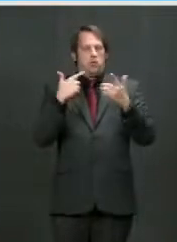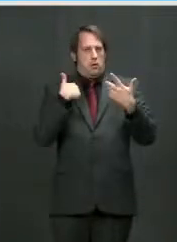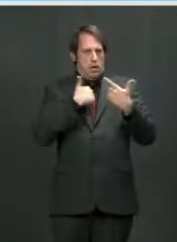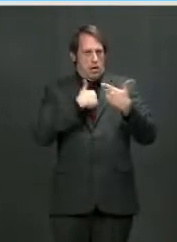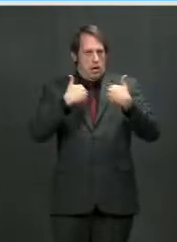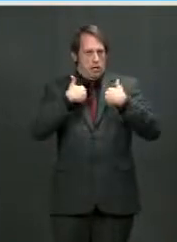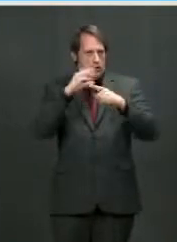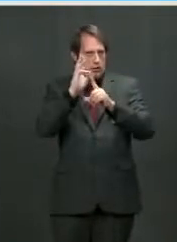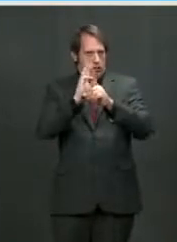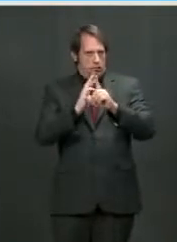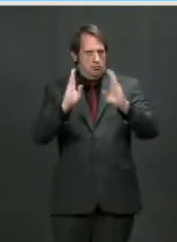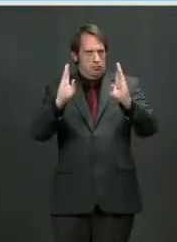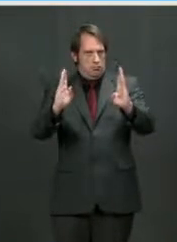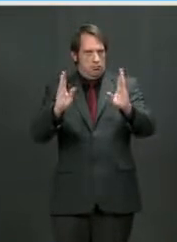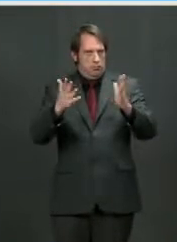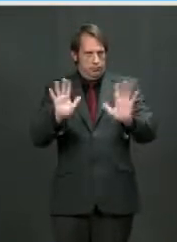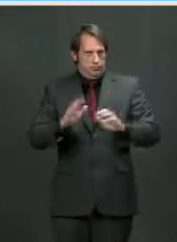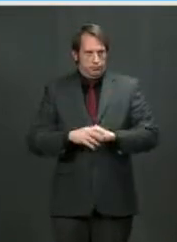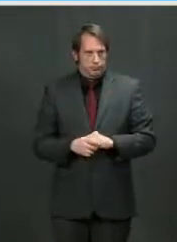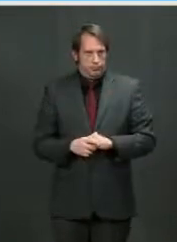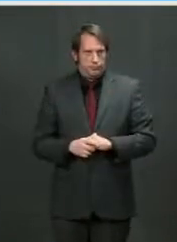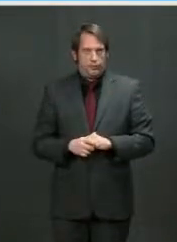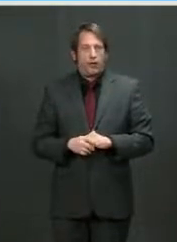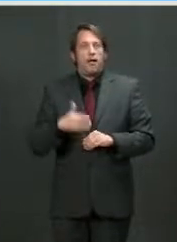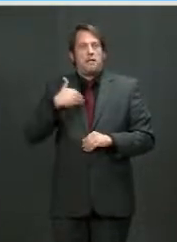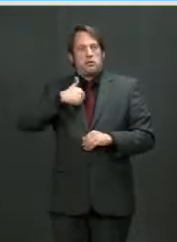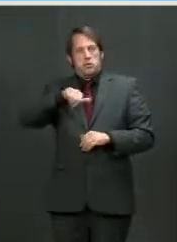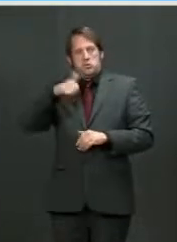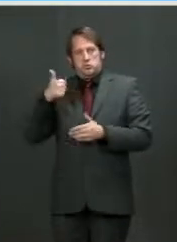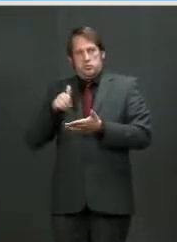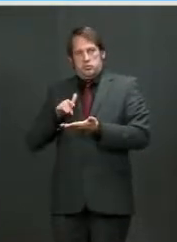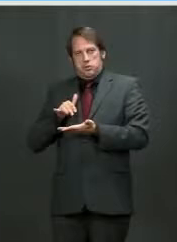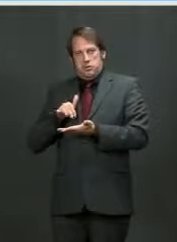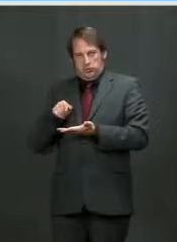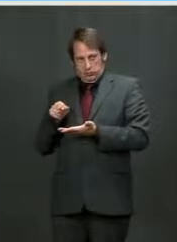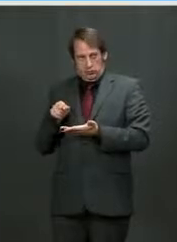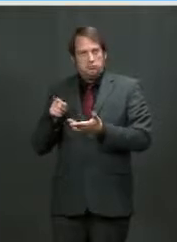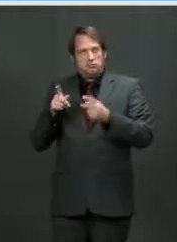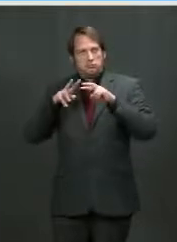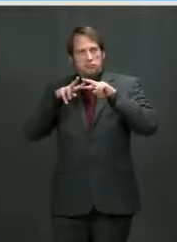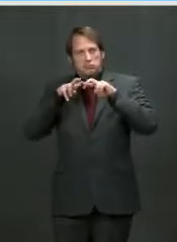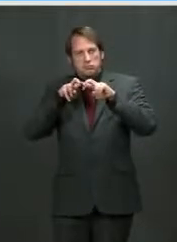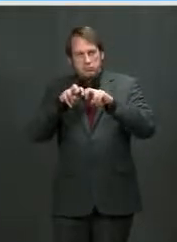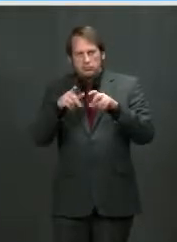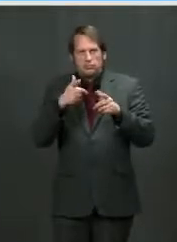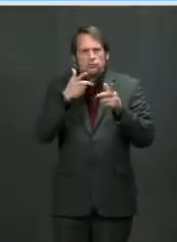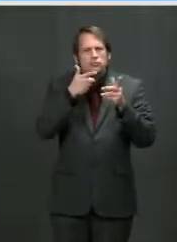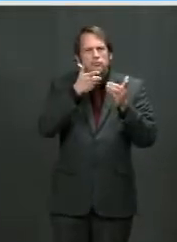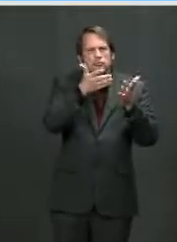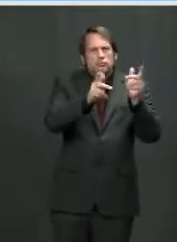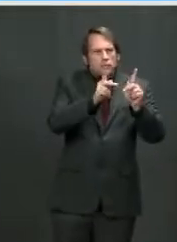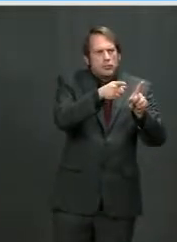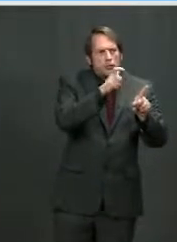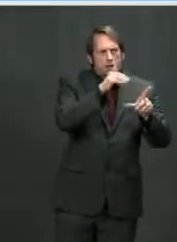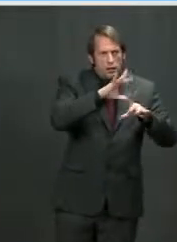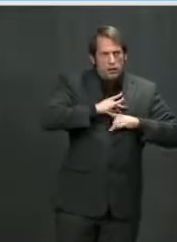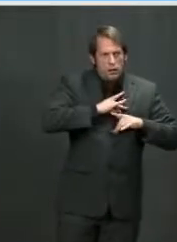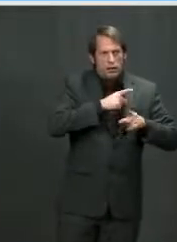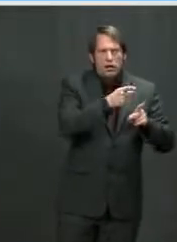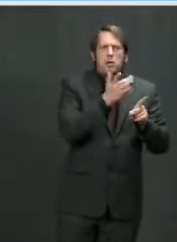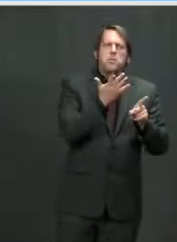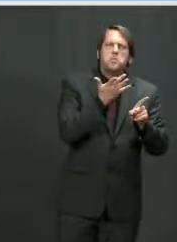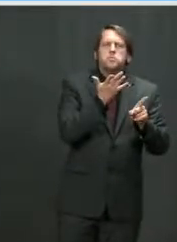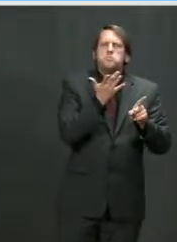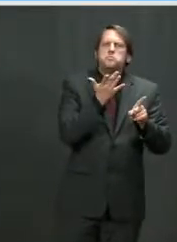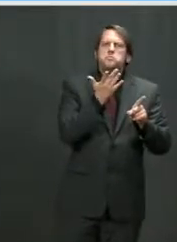example from another study in which it was looked after both mild and severe episodes of COVID-19.